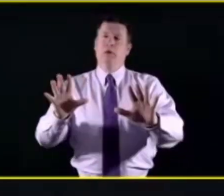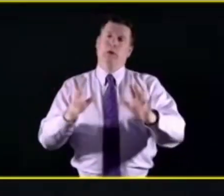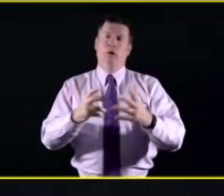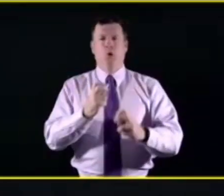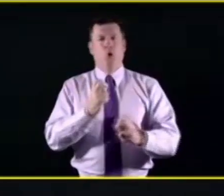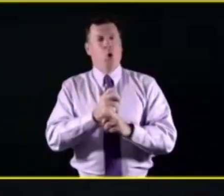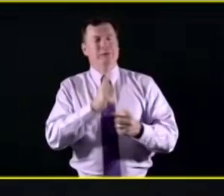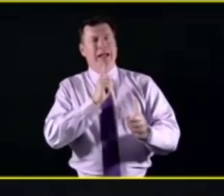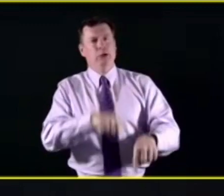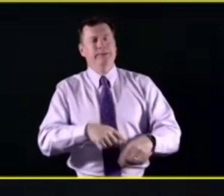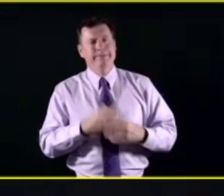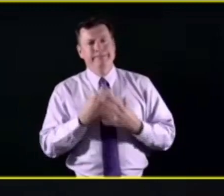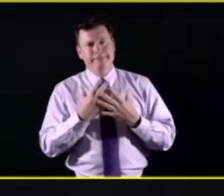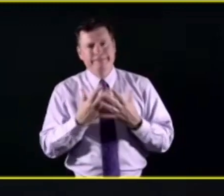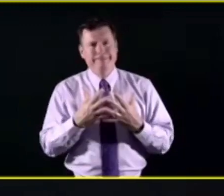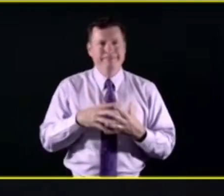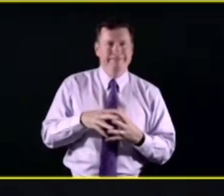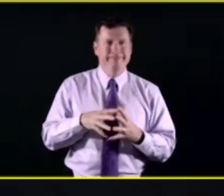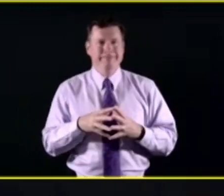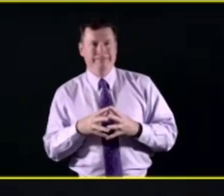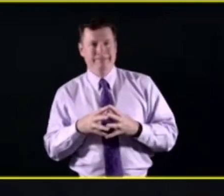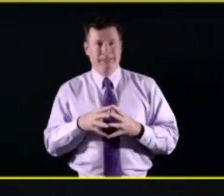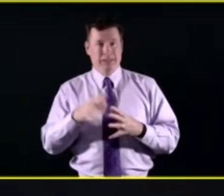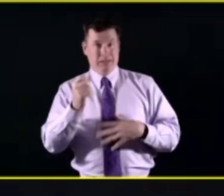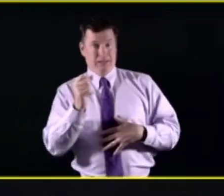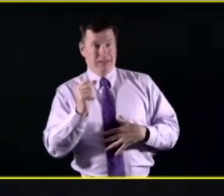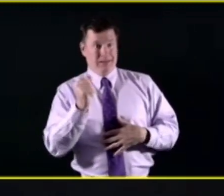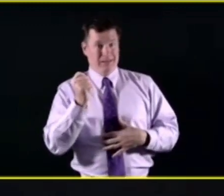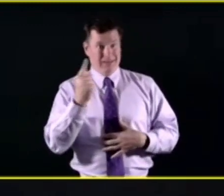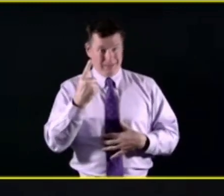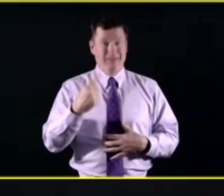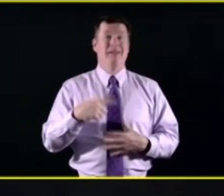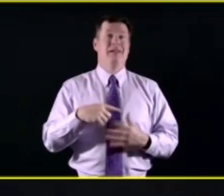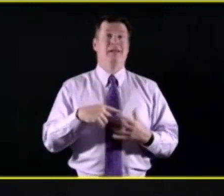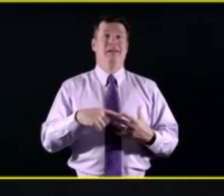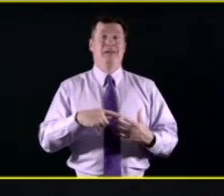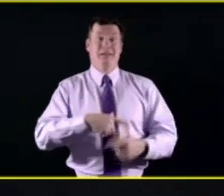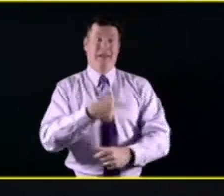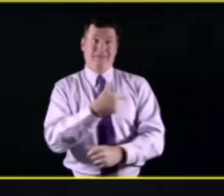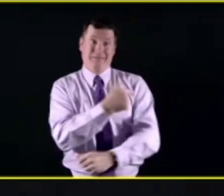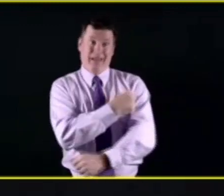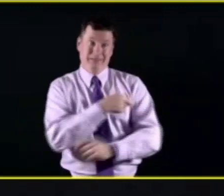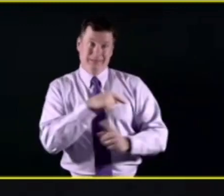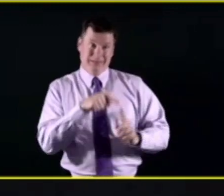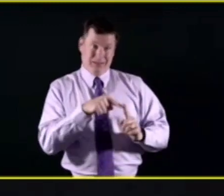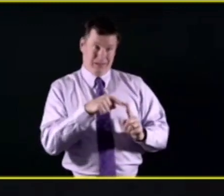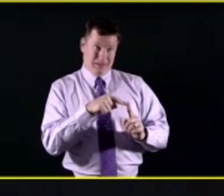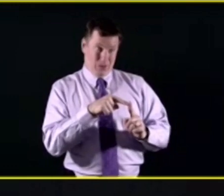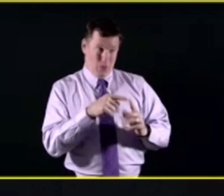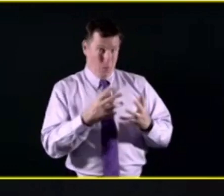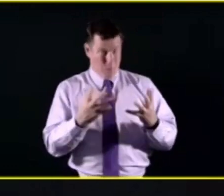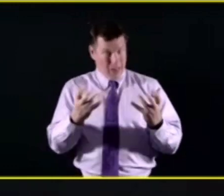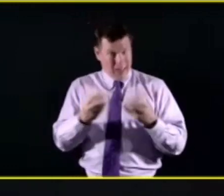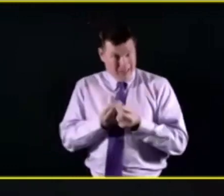the expanded testing that would be required to expand the both